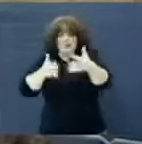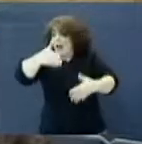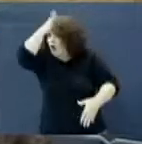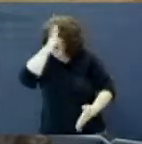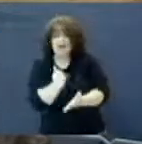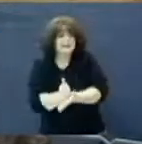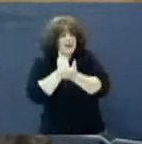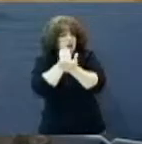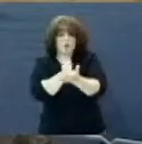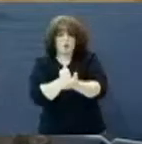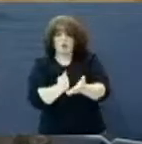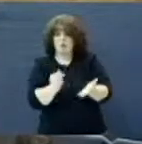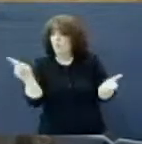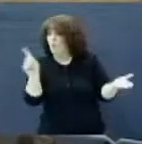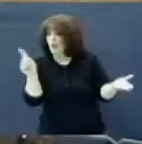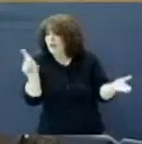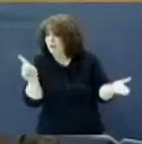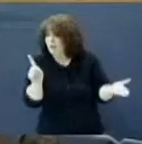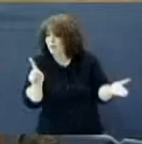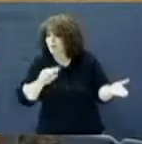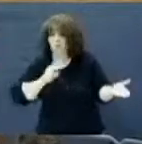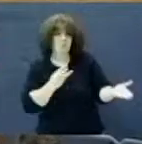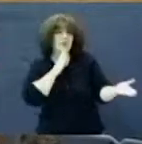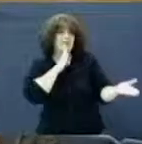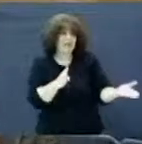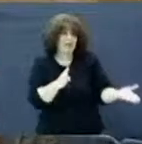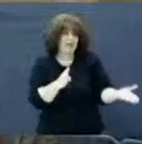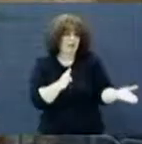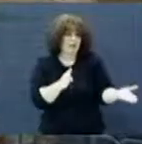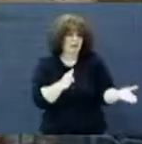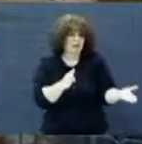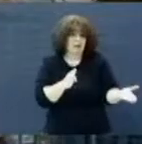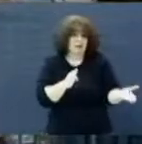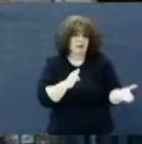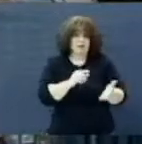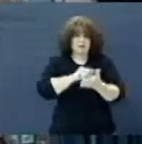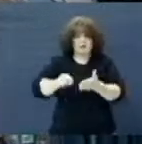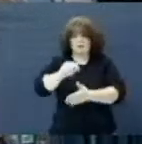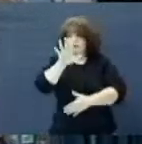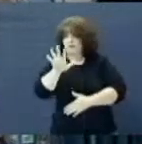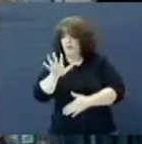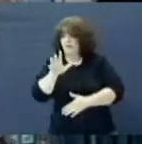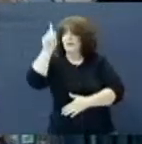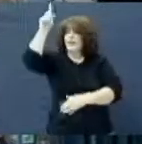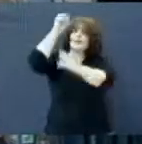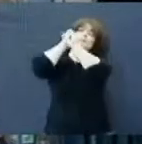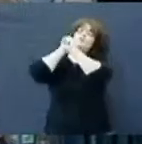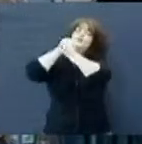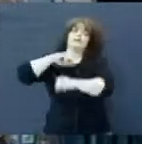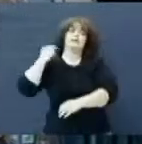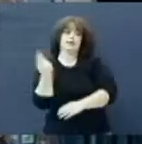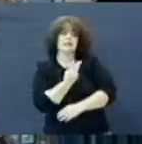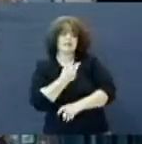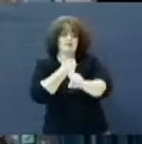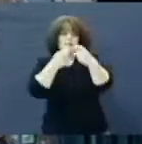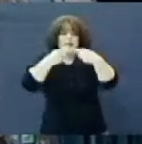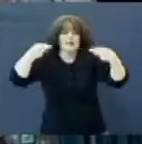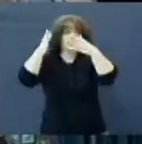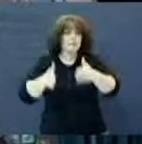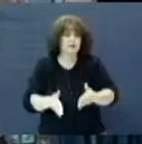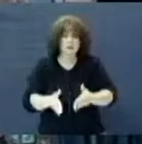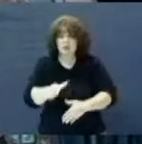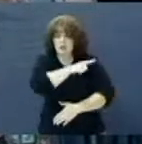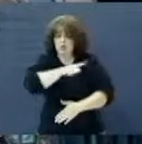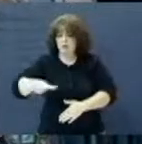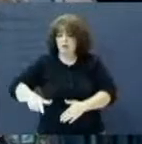be? Somebody help me preach right there. Verse 5 said, he protects us from our enemies. It said, the